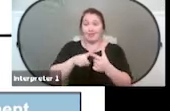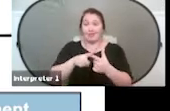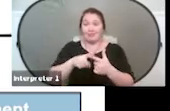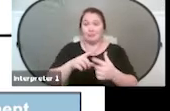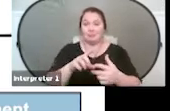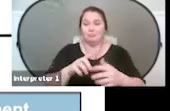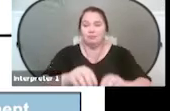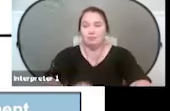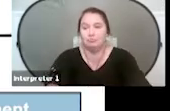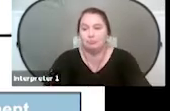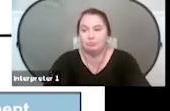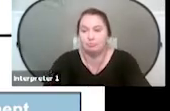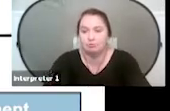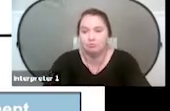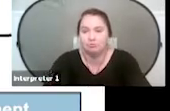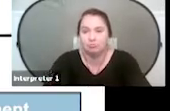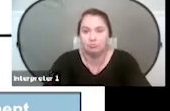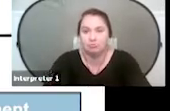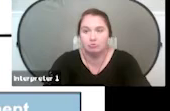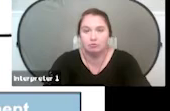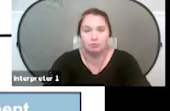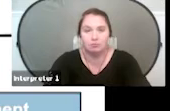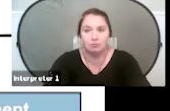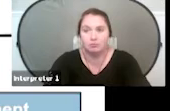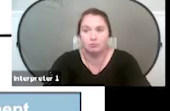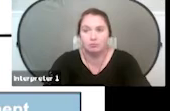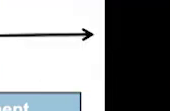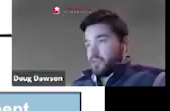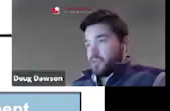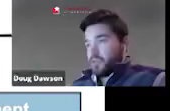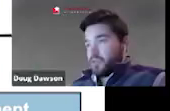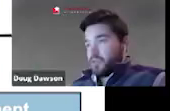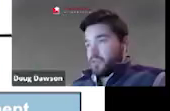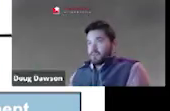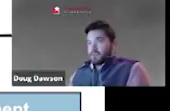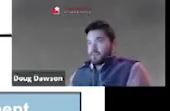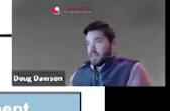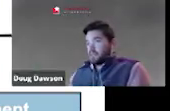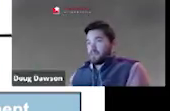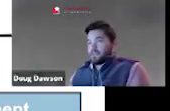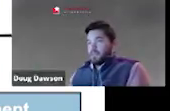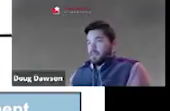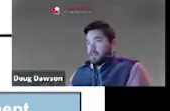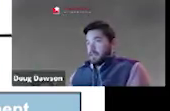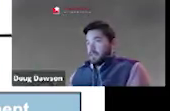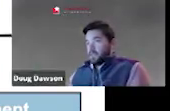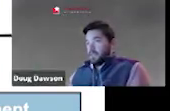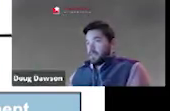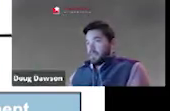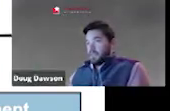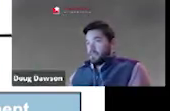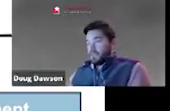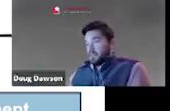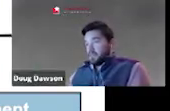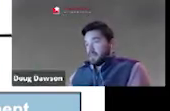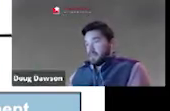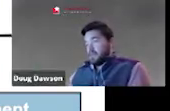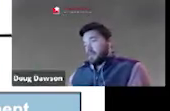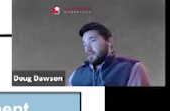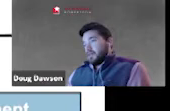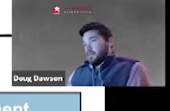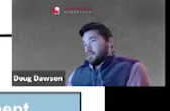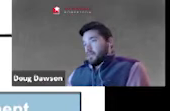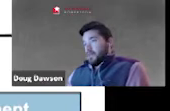are the remaining elements. So your furniture, chairs, desks, equipment that you put